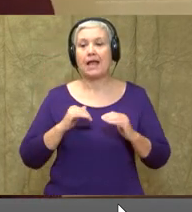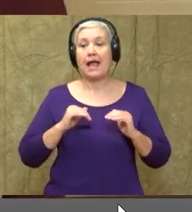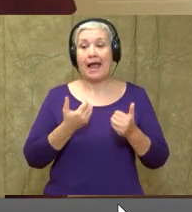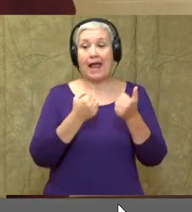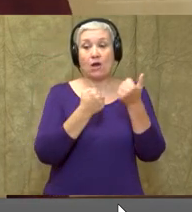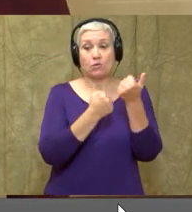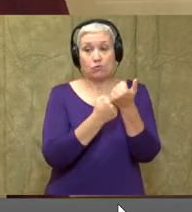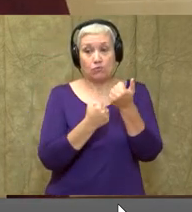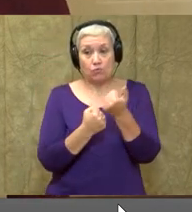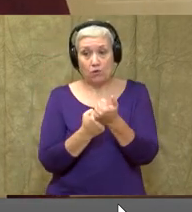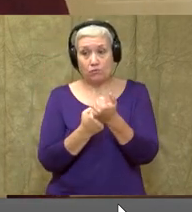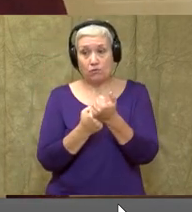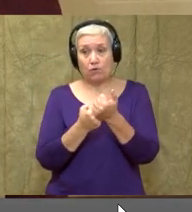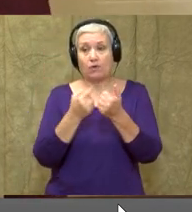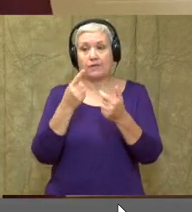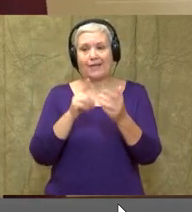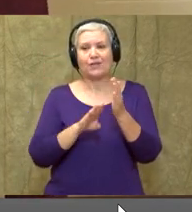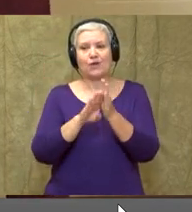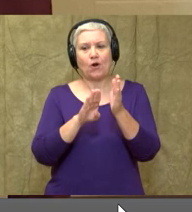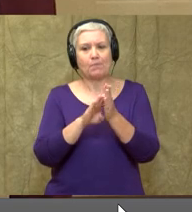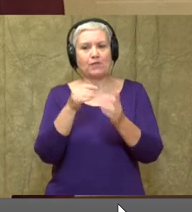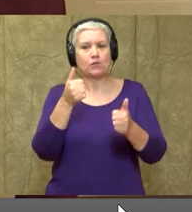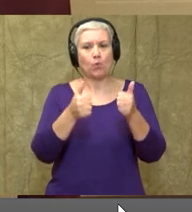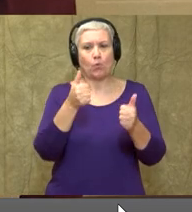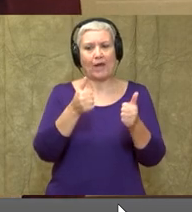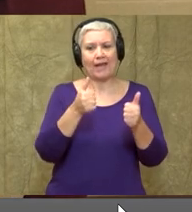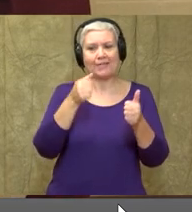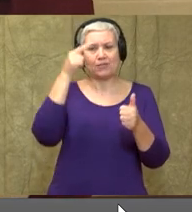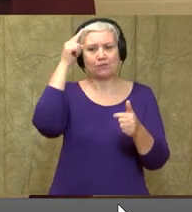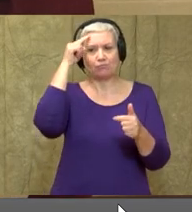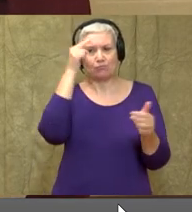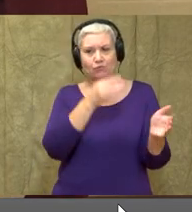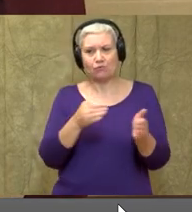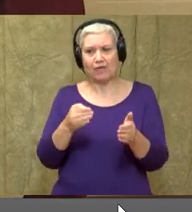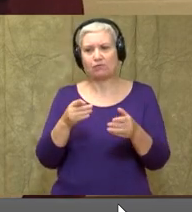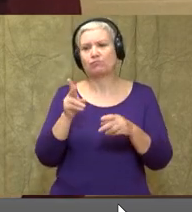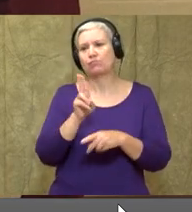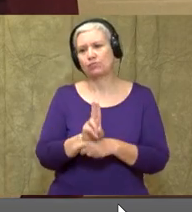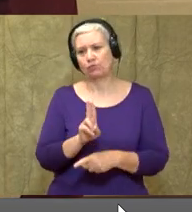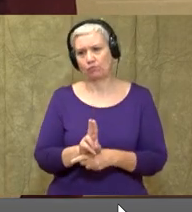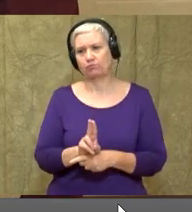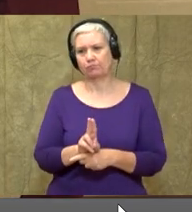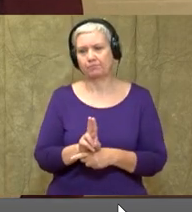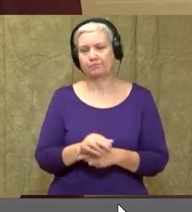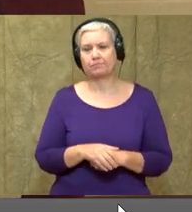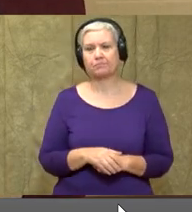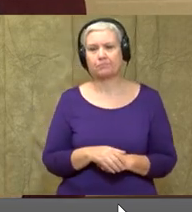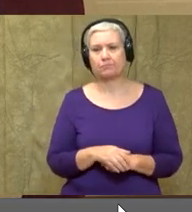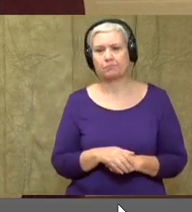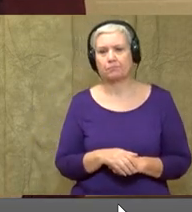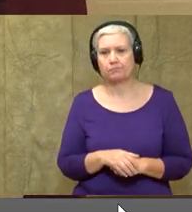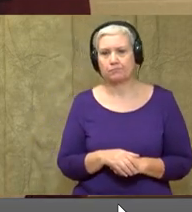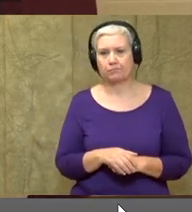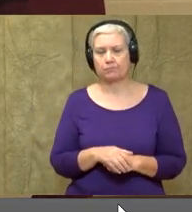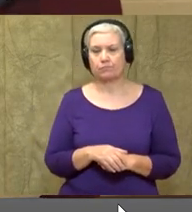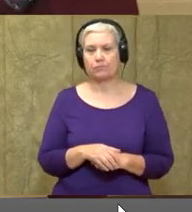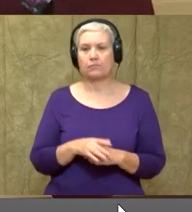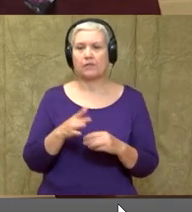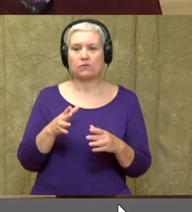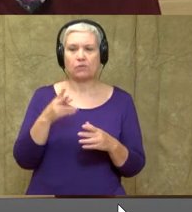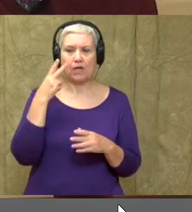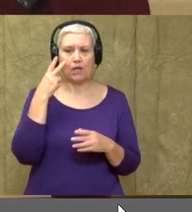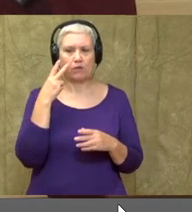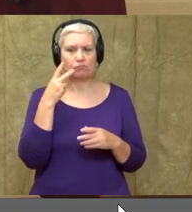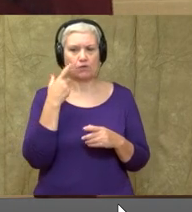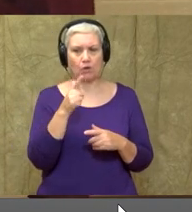structure determines strategy. So that's going to be the focus that I want our attention to be towards as we look through